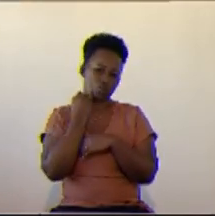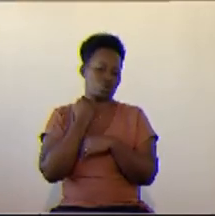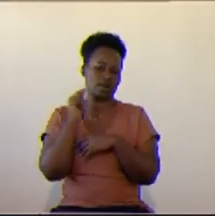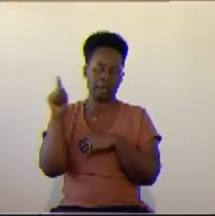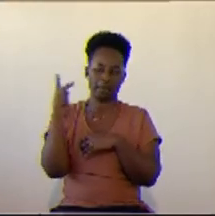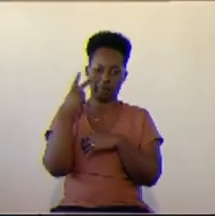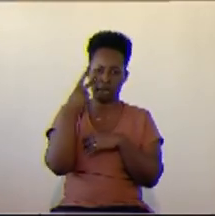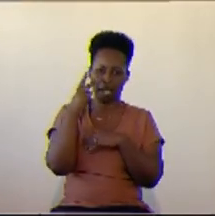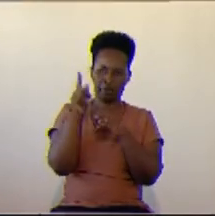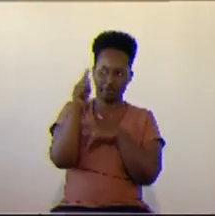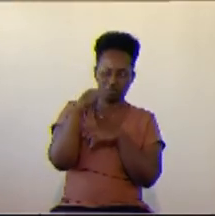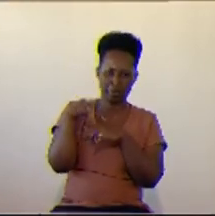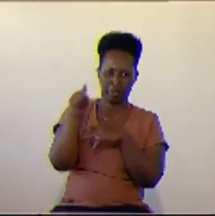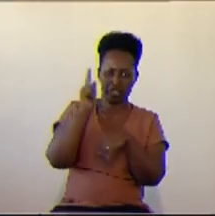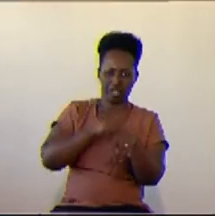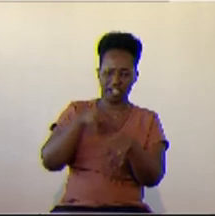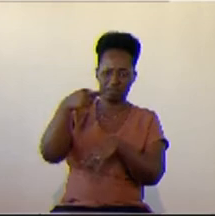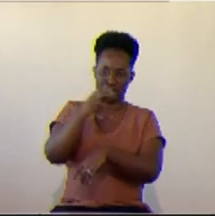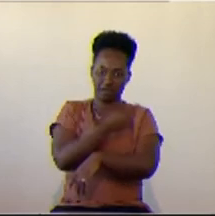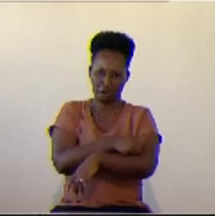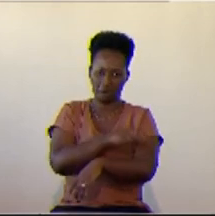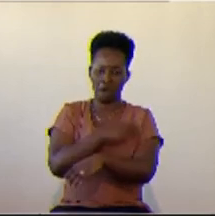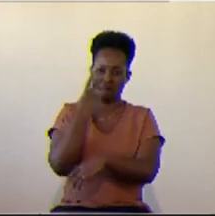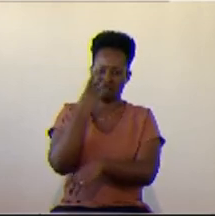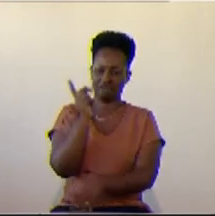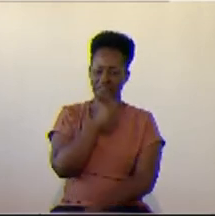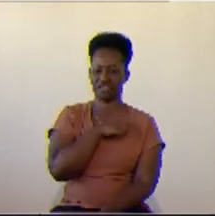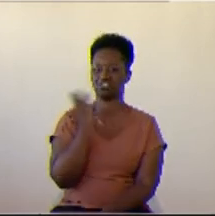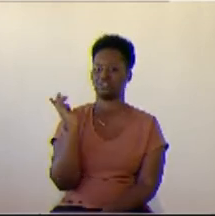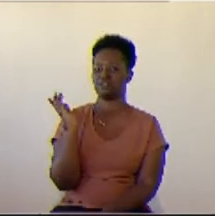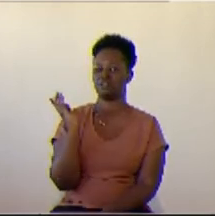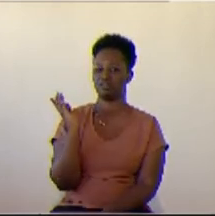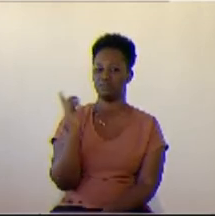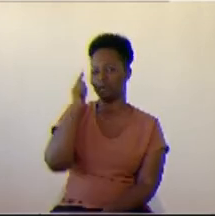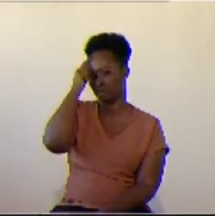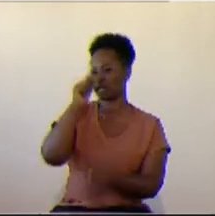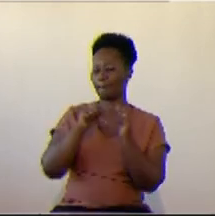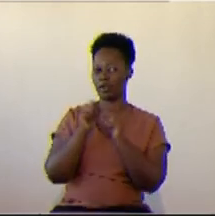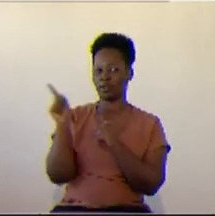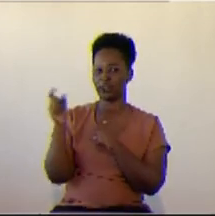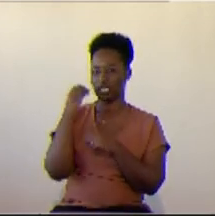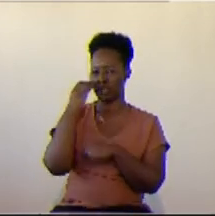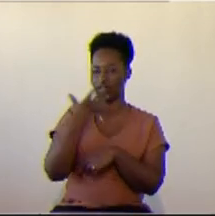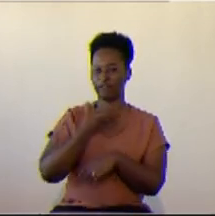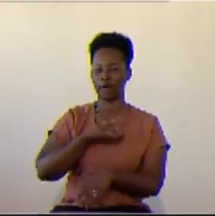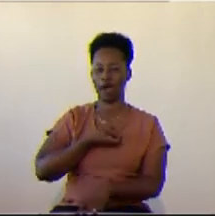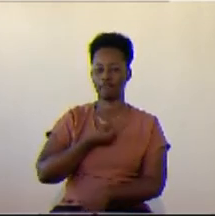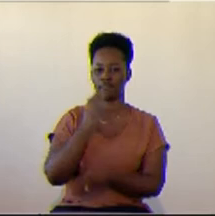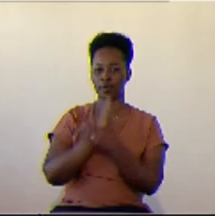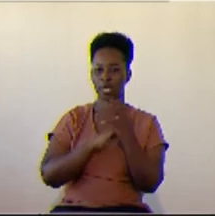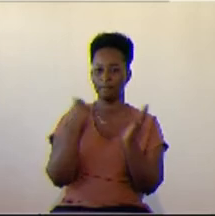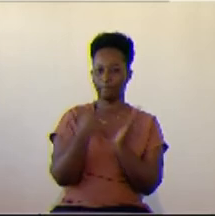you have seen this gadget when you visit a hospital, okay? Just think about it. If you are having some